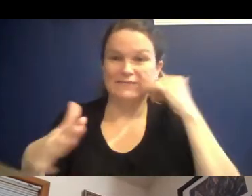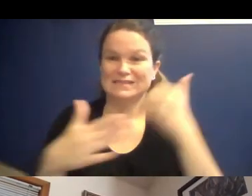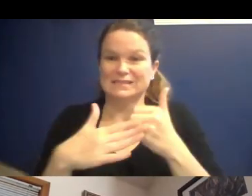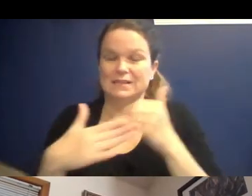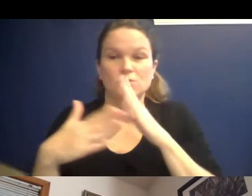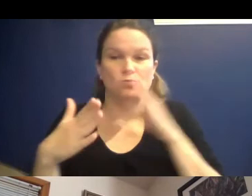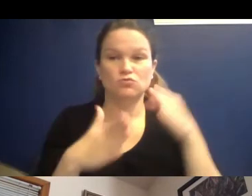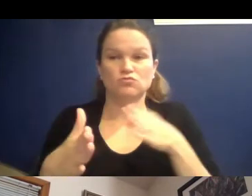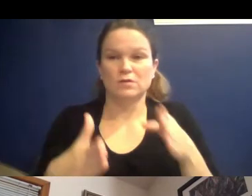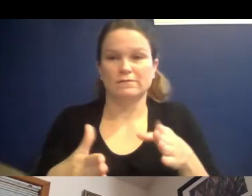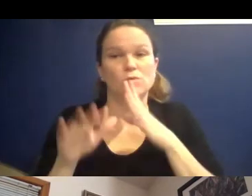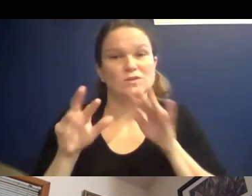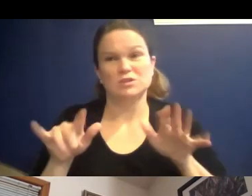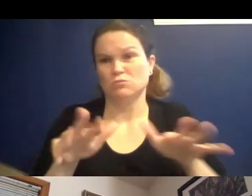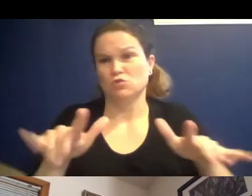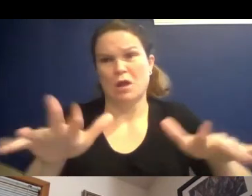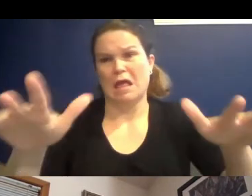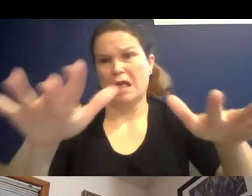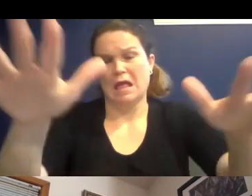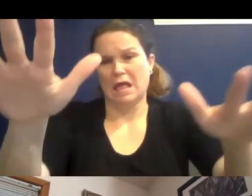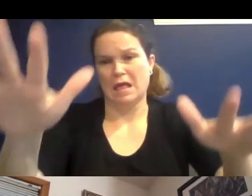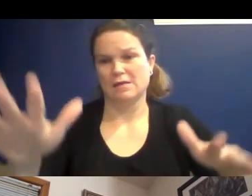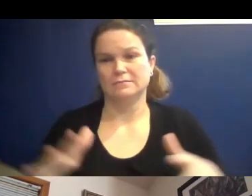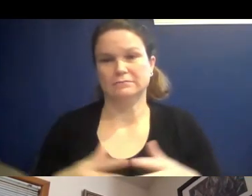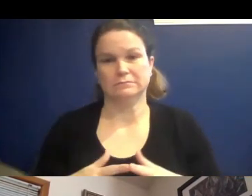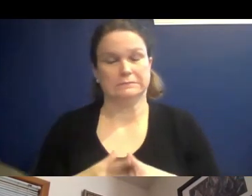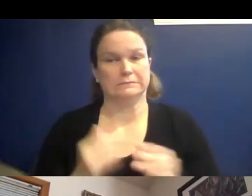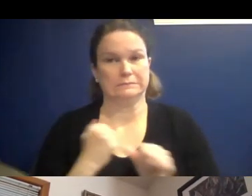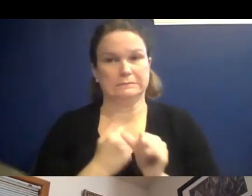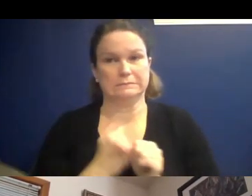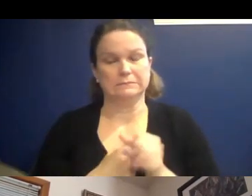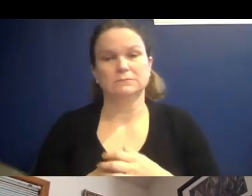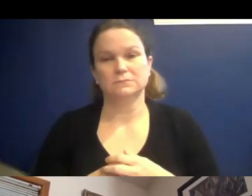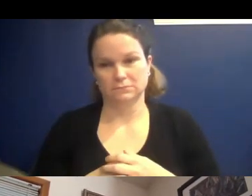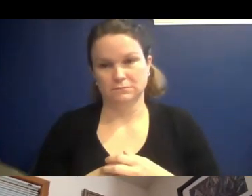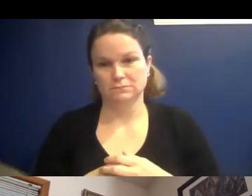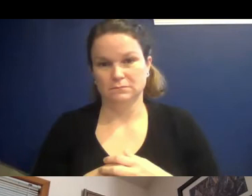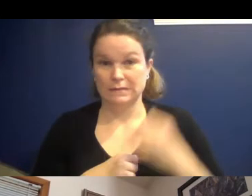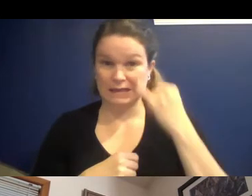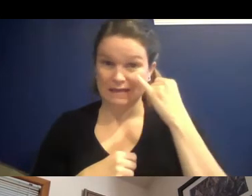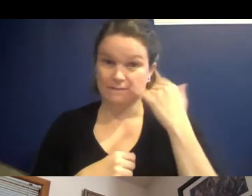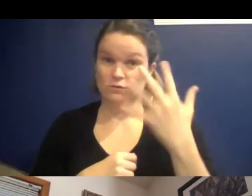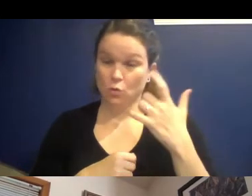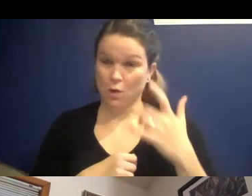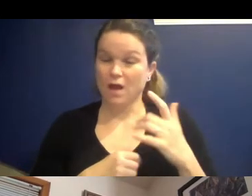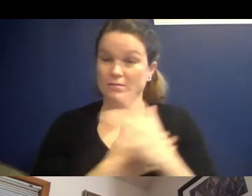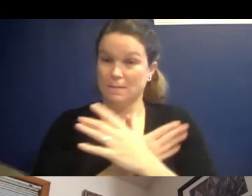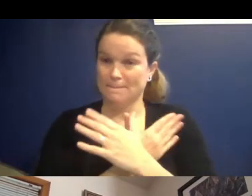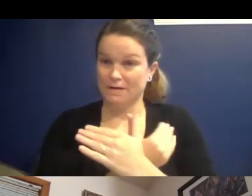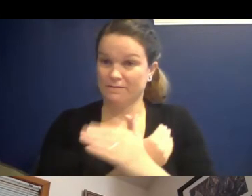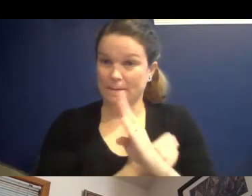river, it would just spread as the water flowed and carried the seeds away. So if you want to have butterfly bush,